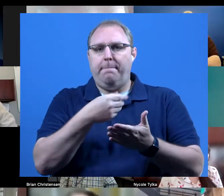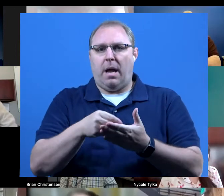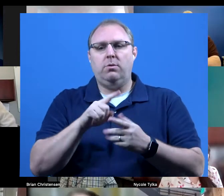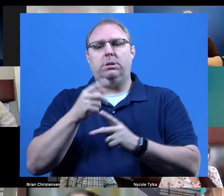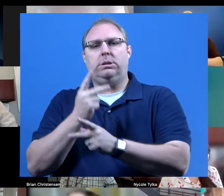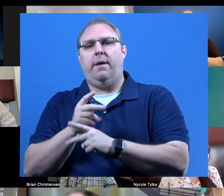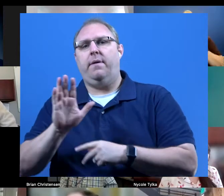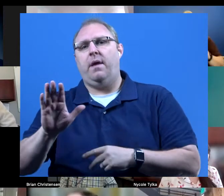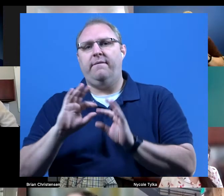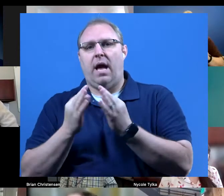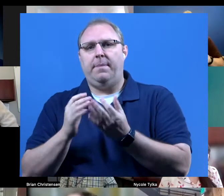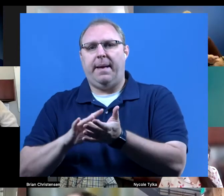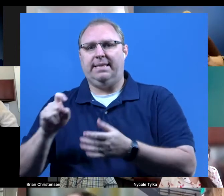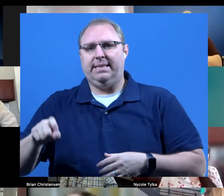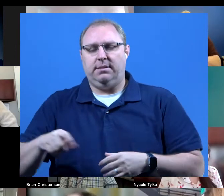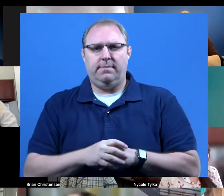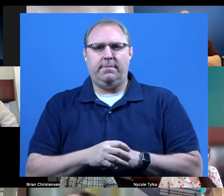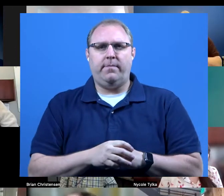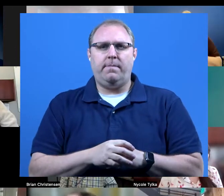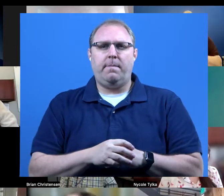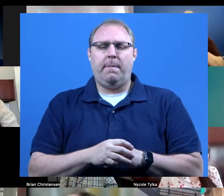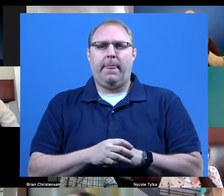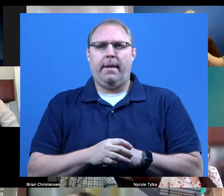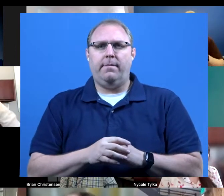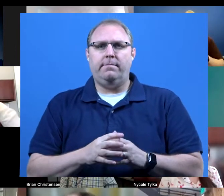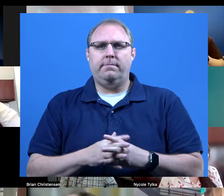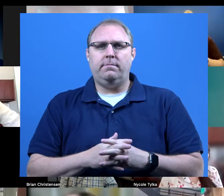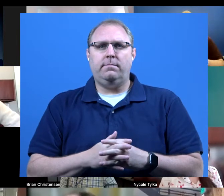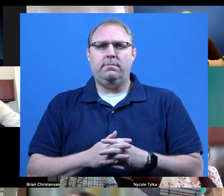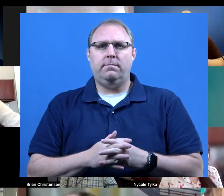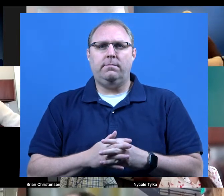take unpaid time off to care for their medical needs.